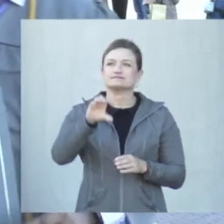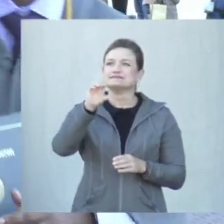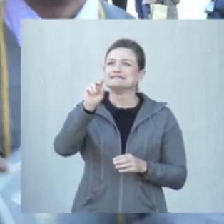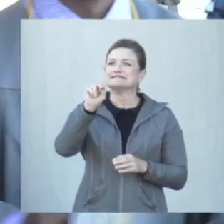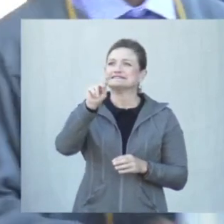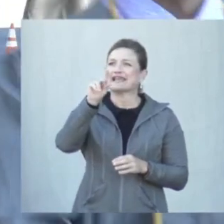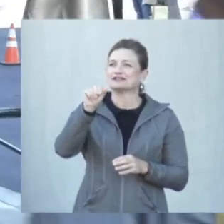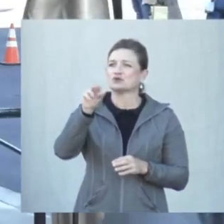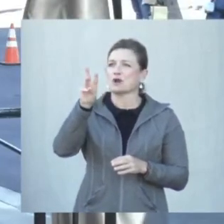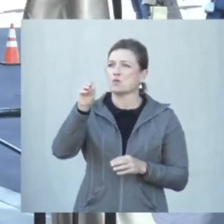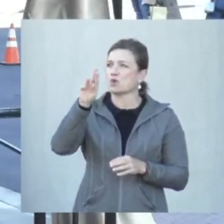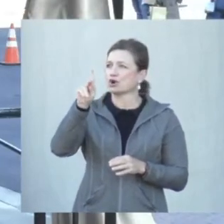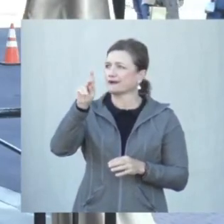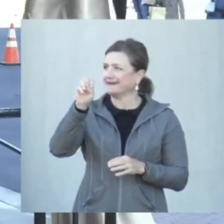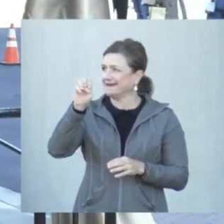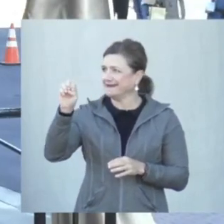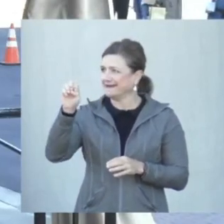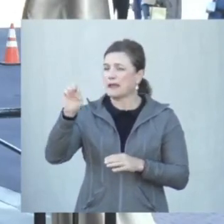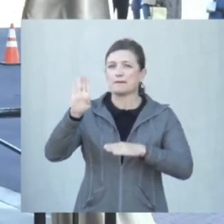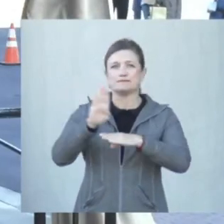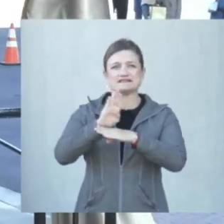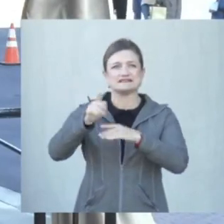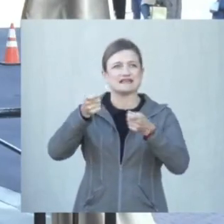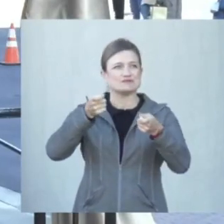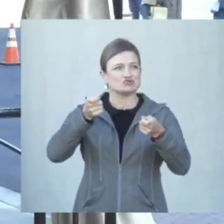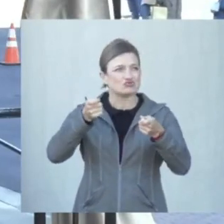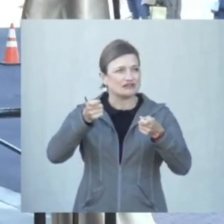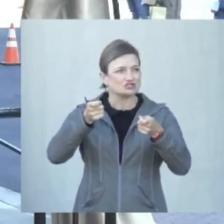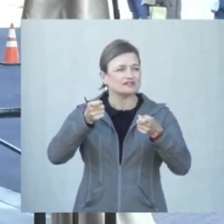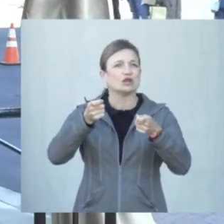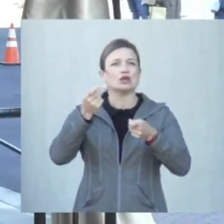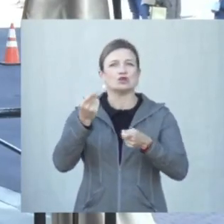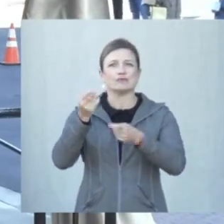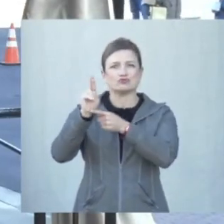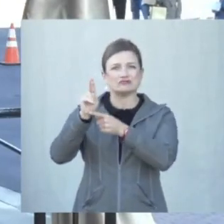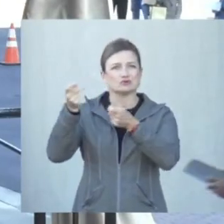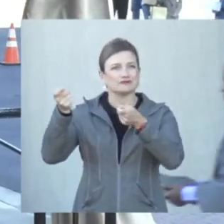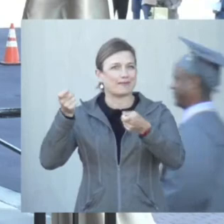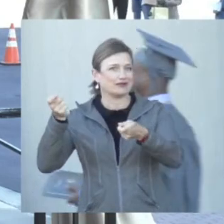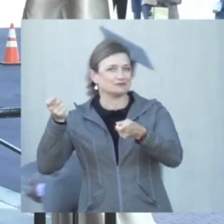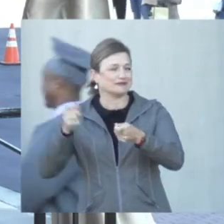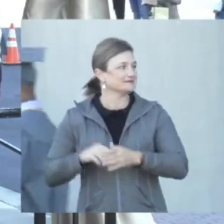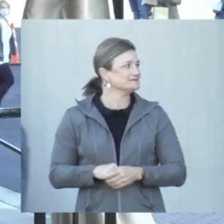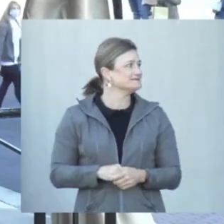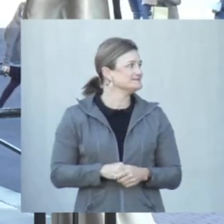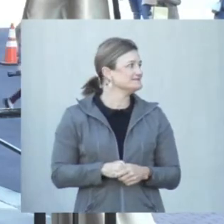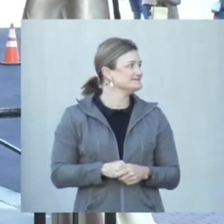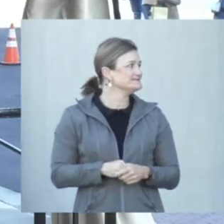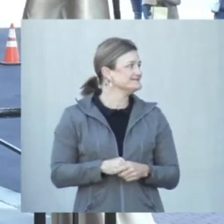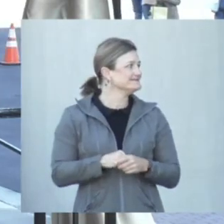Sandra Worthy, Business Administration, Human Resources Management.